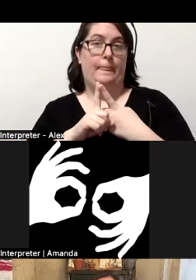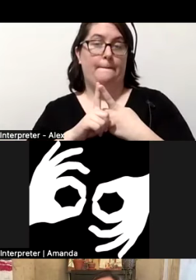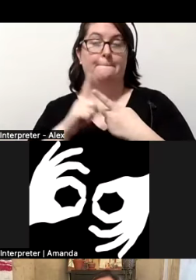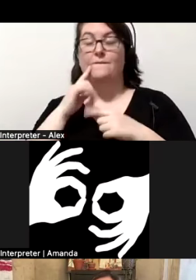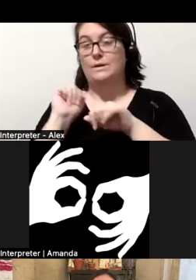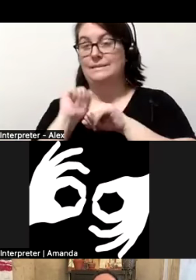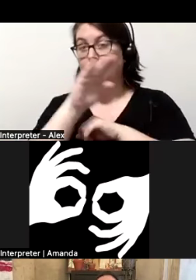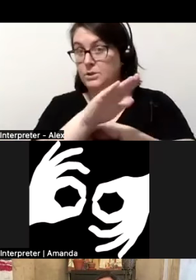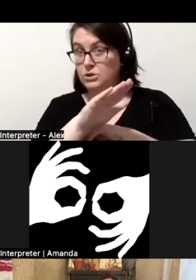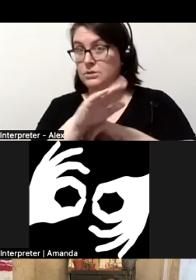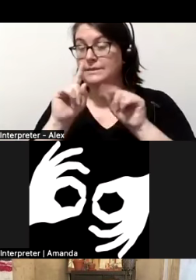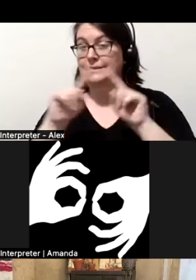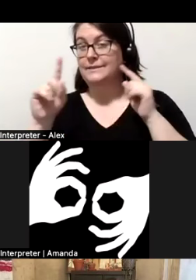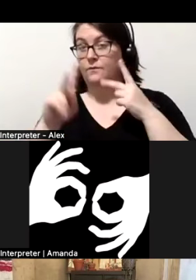submission